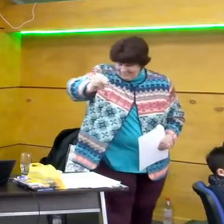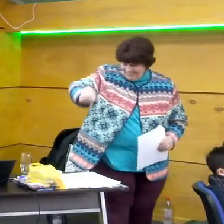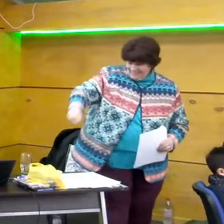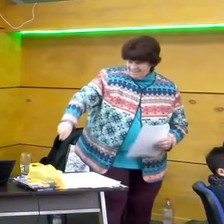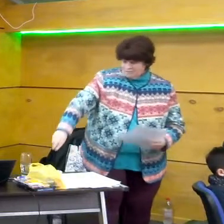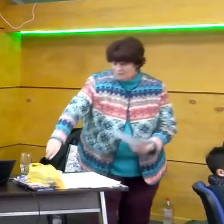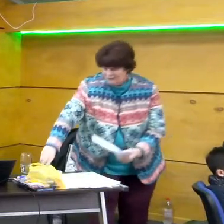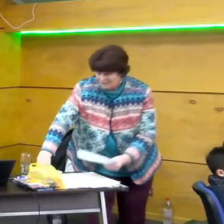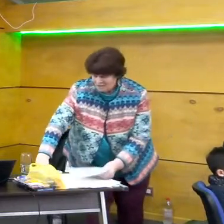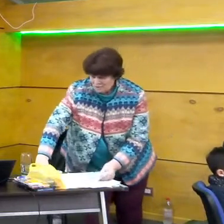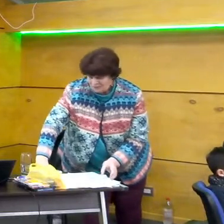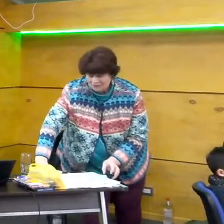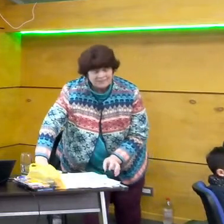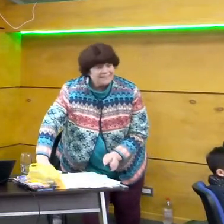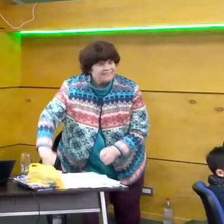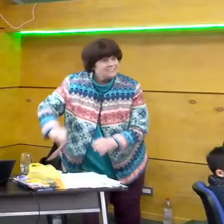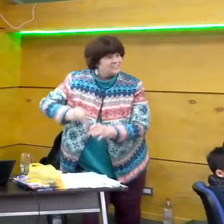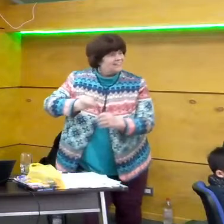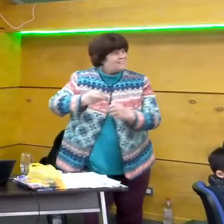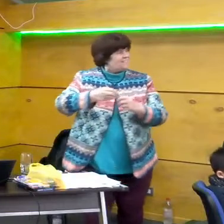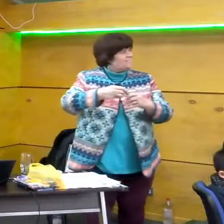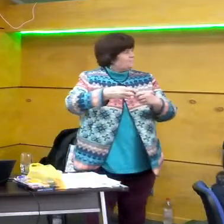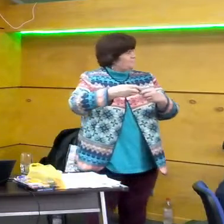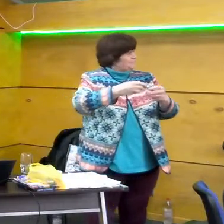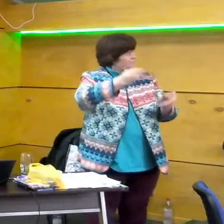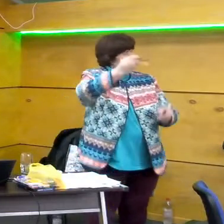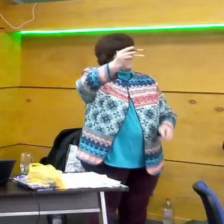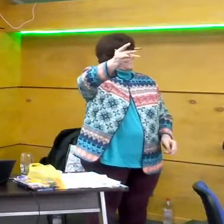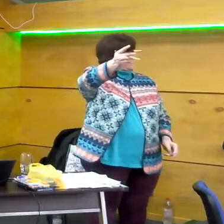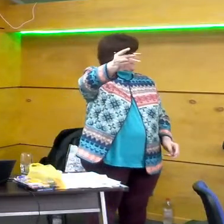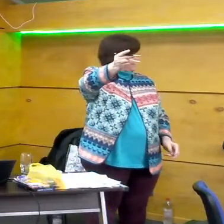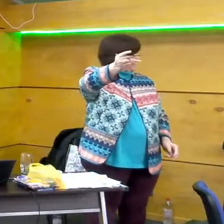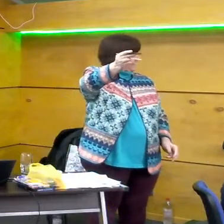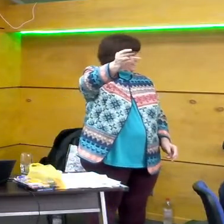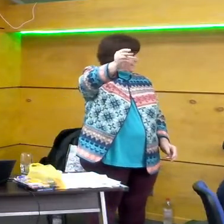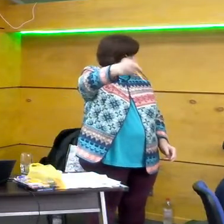Chinese food. Yes, when you're eating Chinese food.